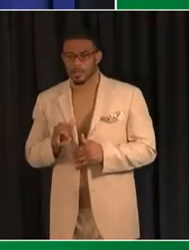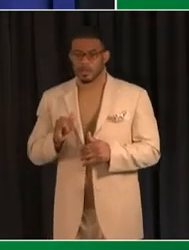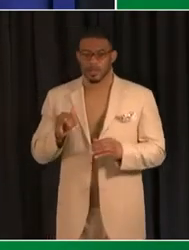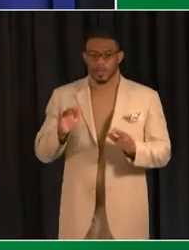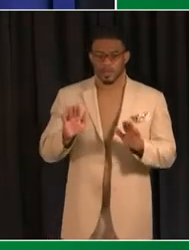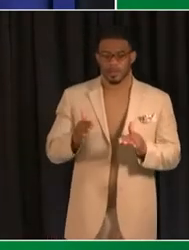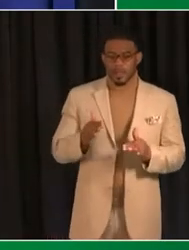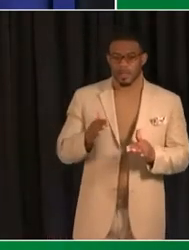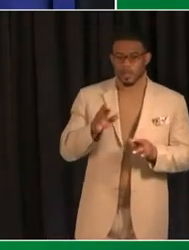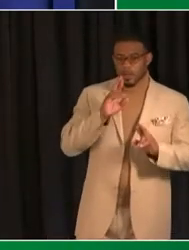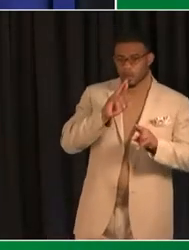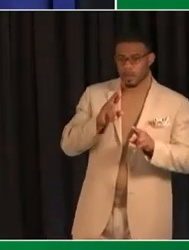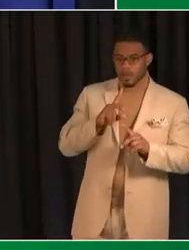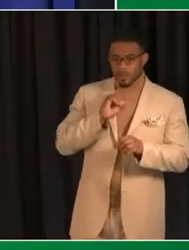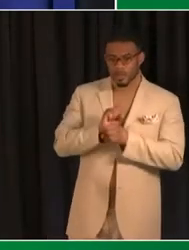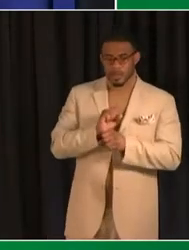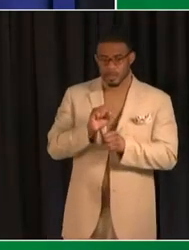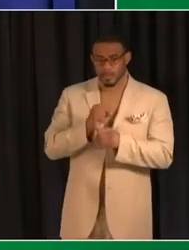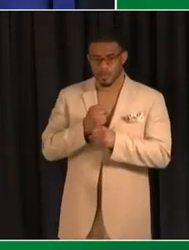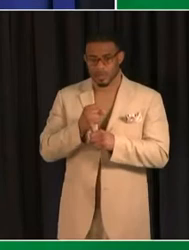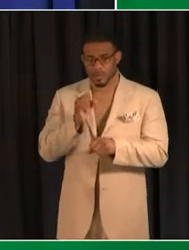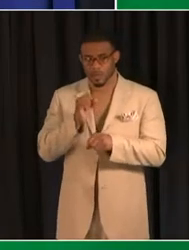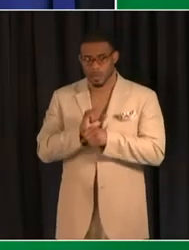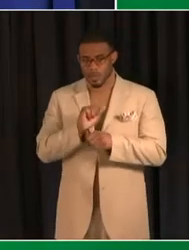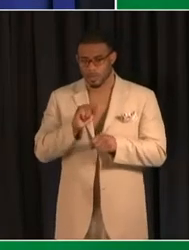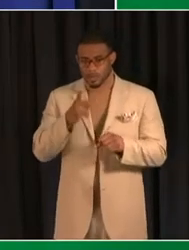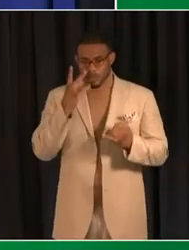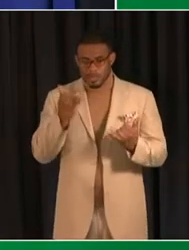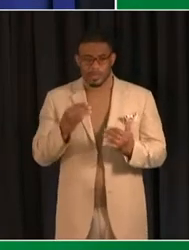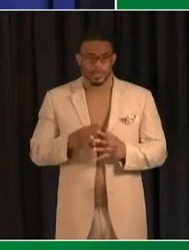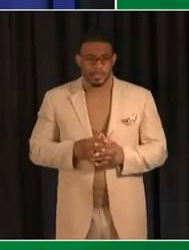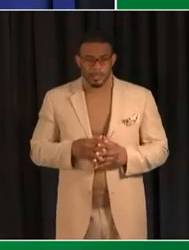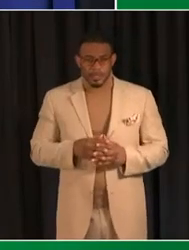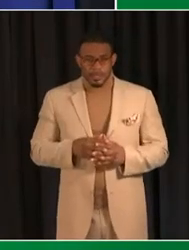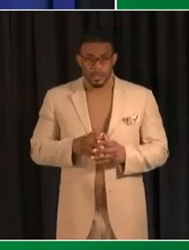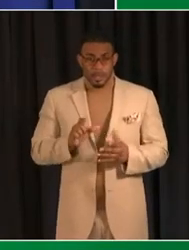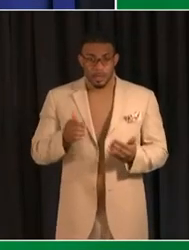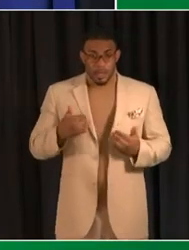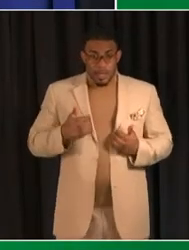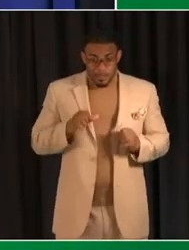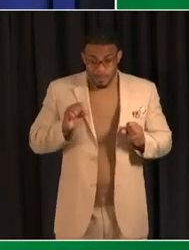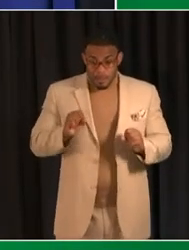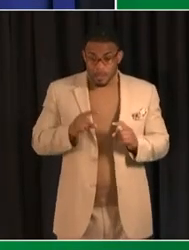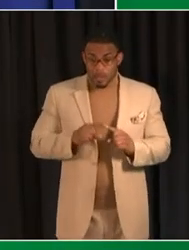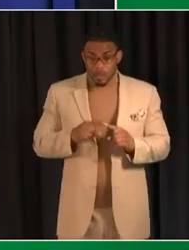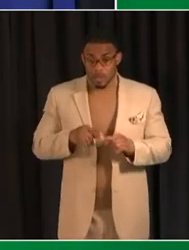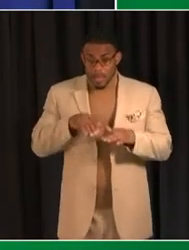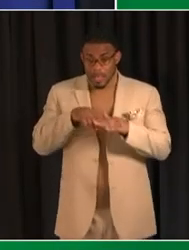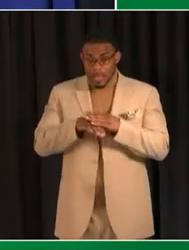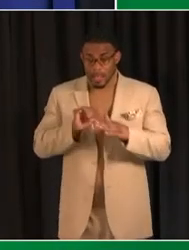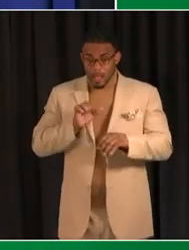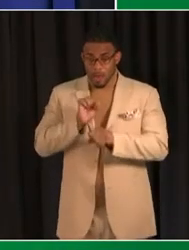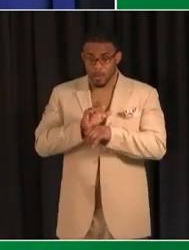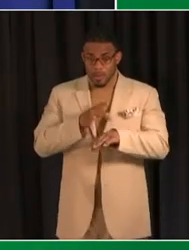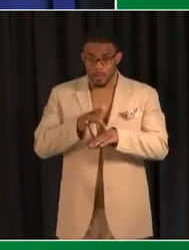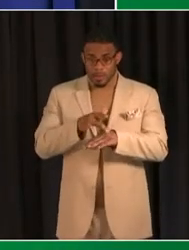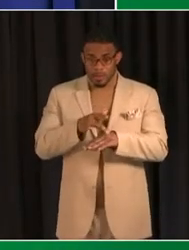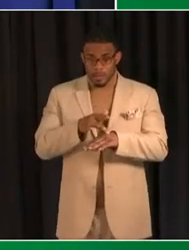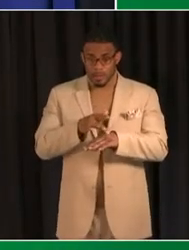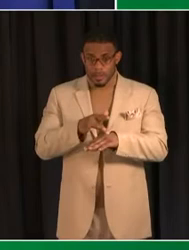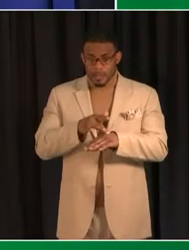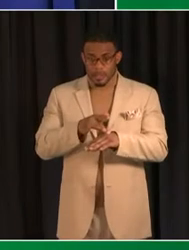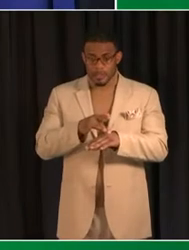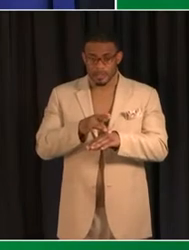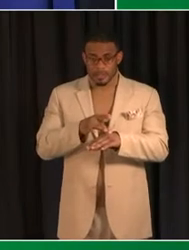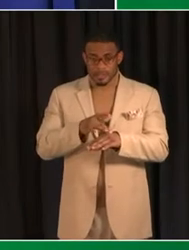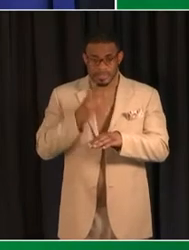we packaged those responses and really created the Workshoe that you see today, where you have the ability to access our